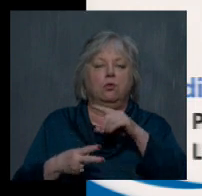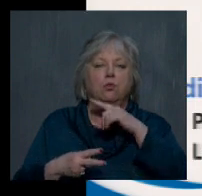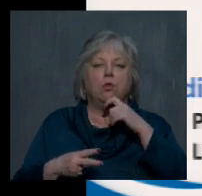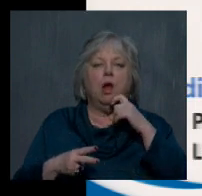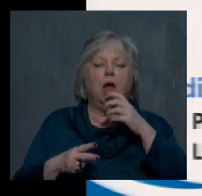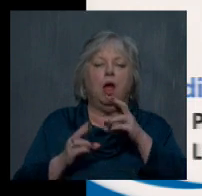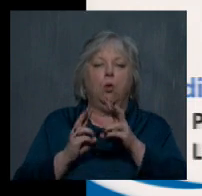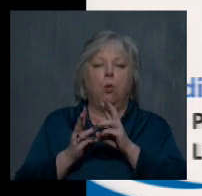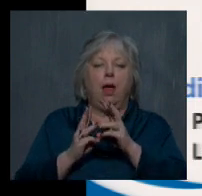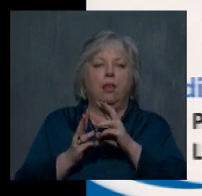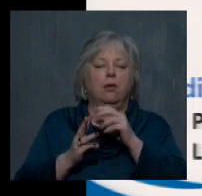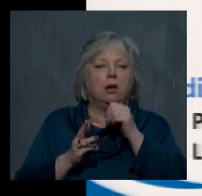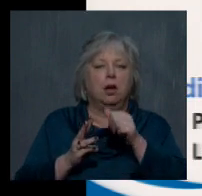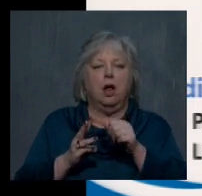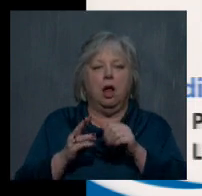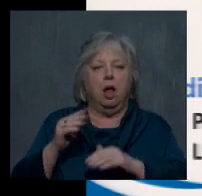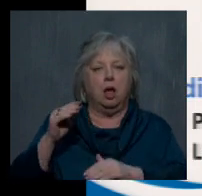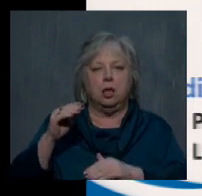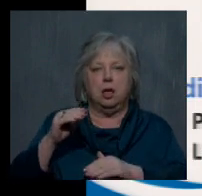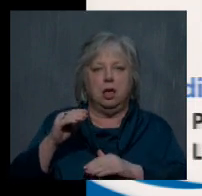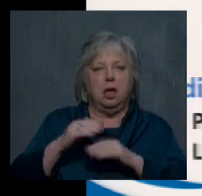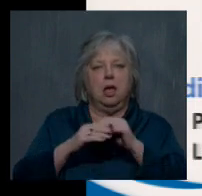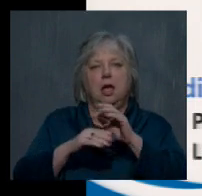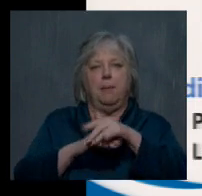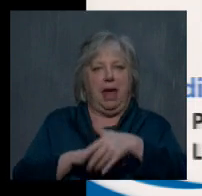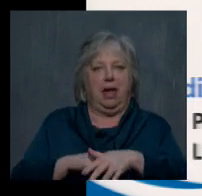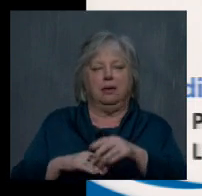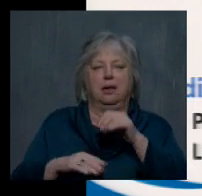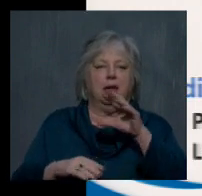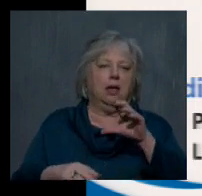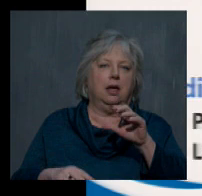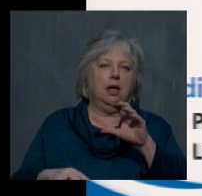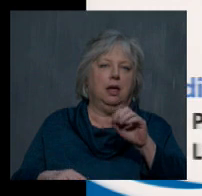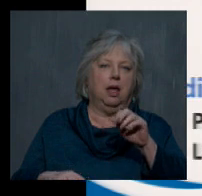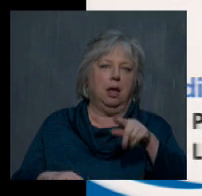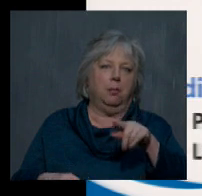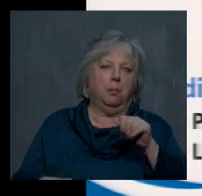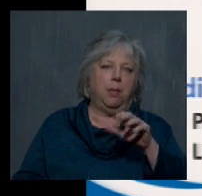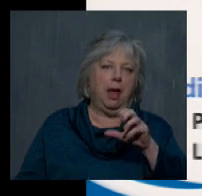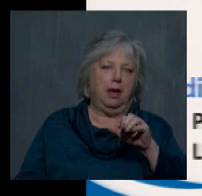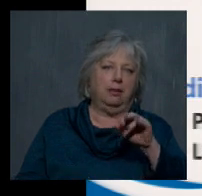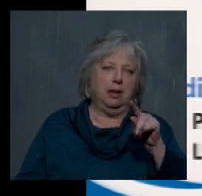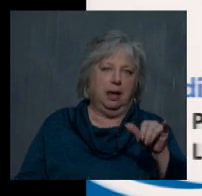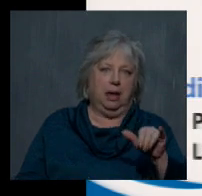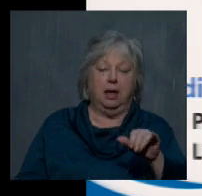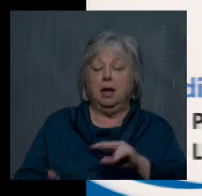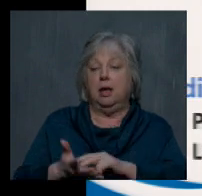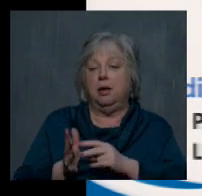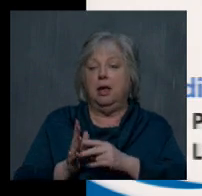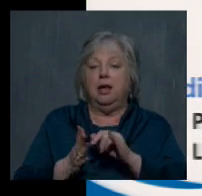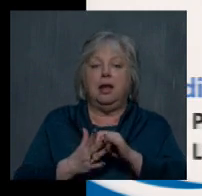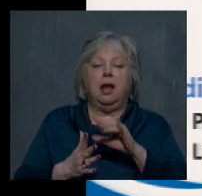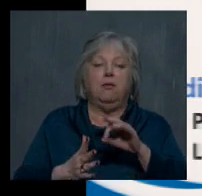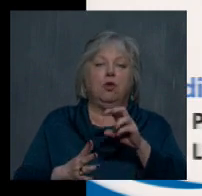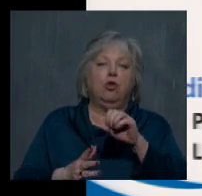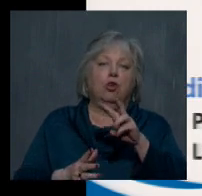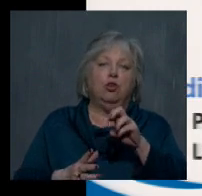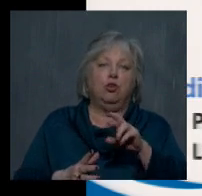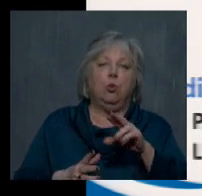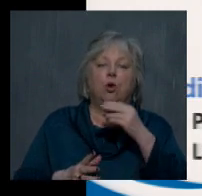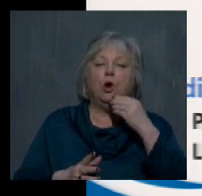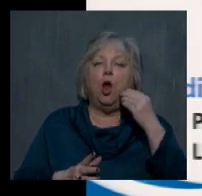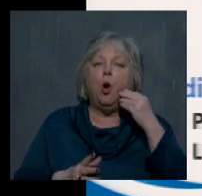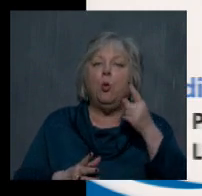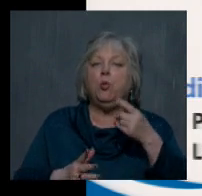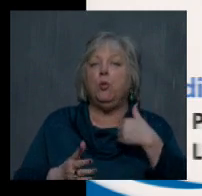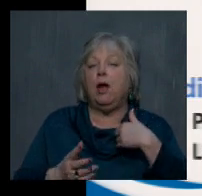weather non-capacity, and to make that in the simplest form, it's when you have a problem with your sewer at home,